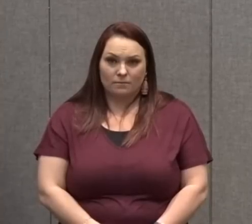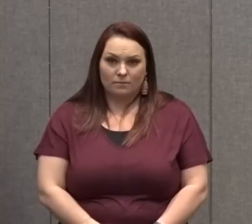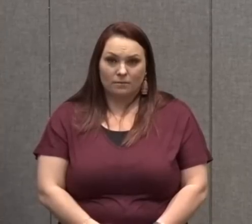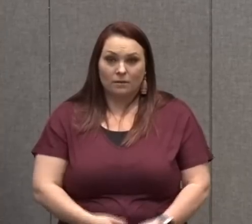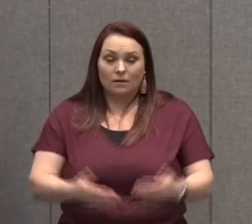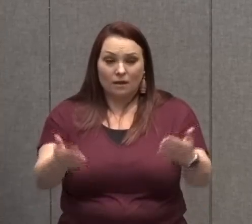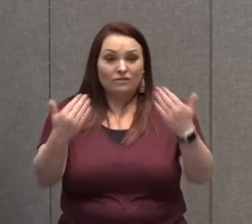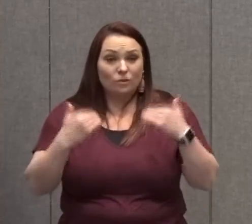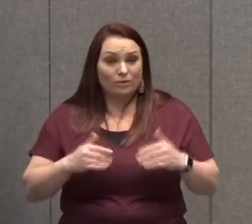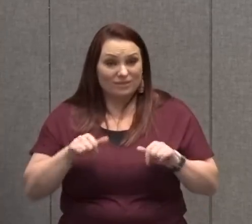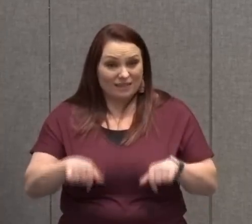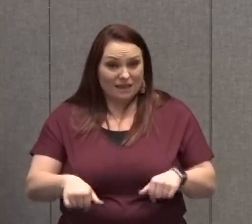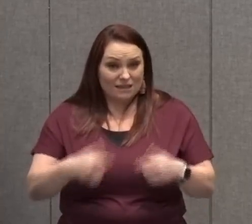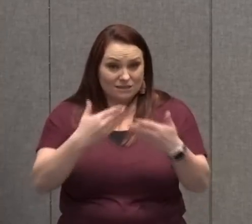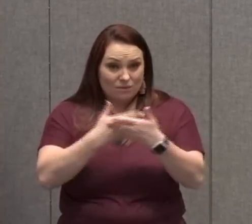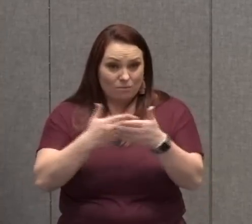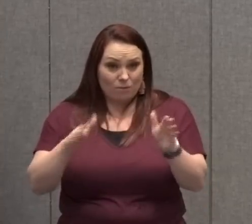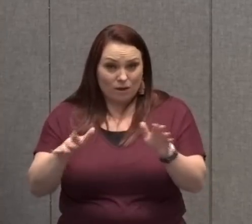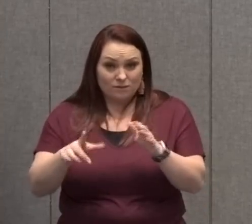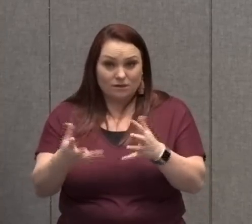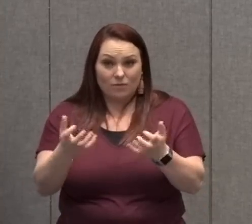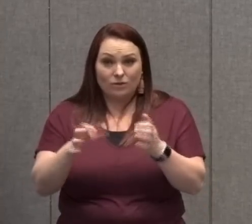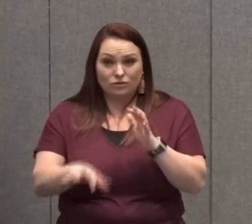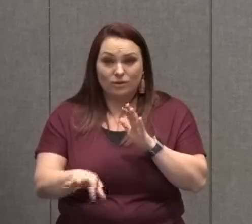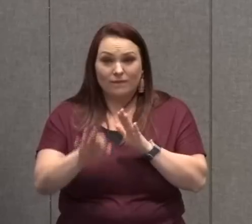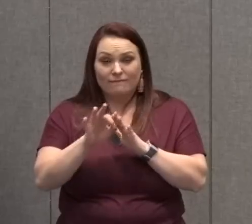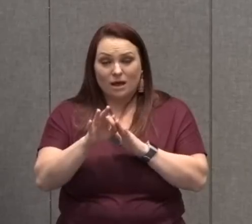in this box I want you to find